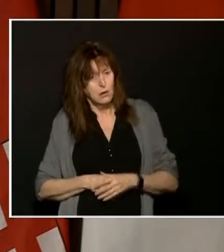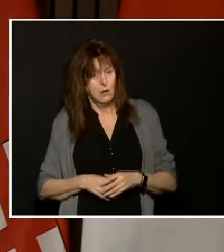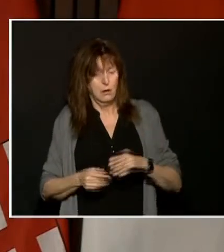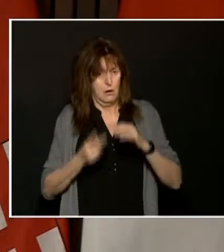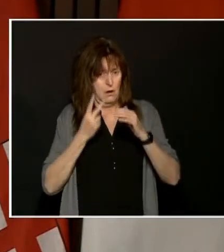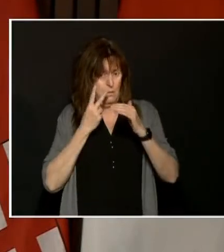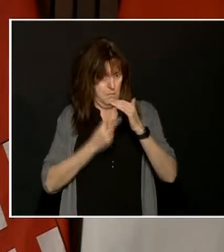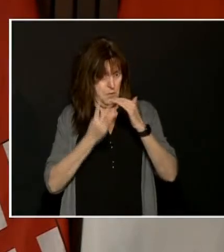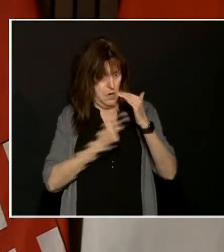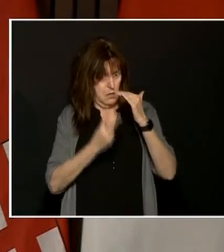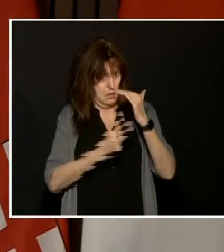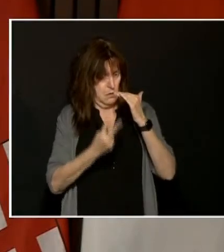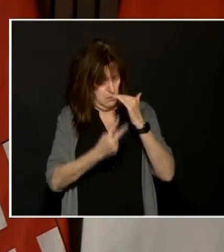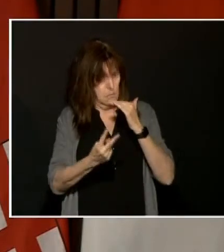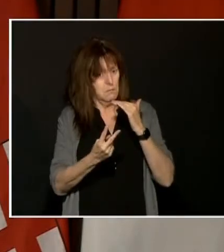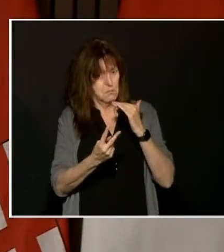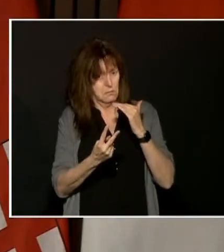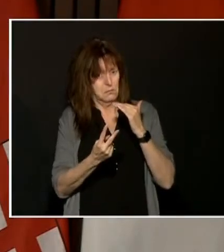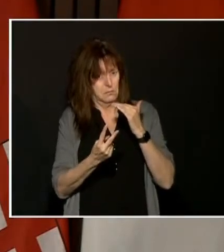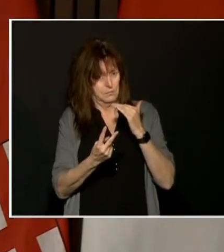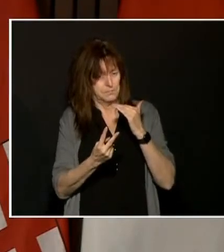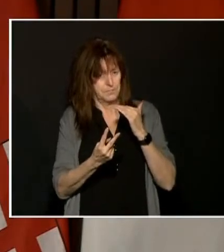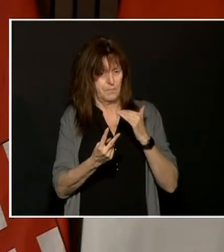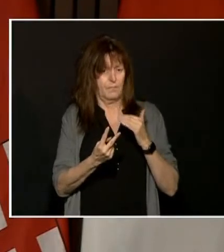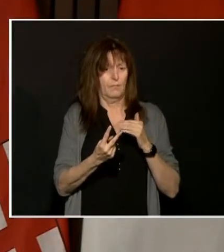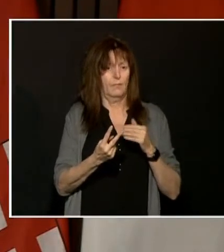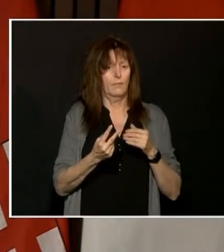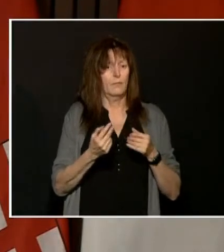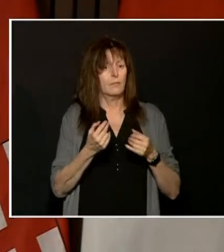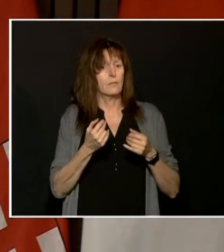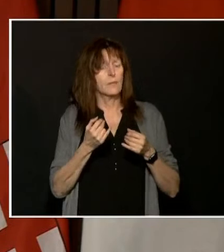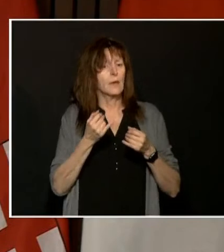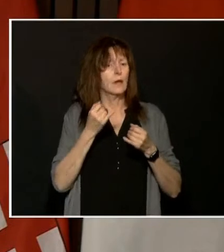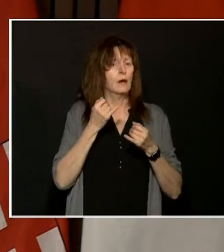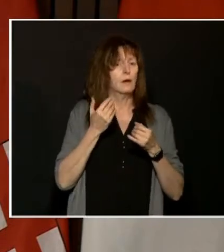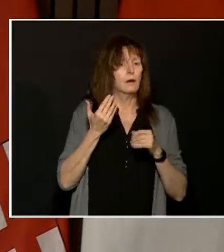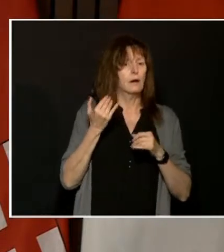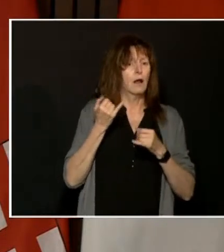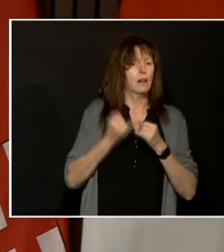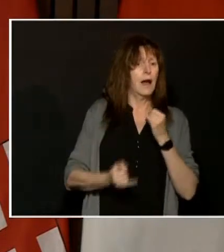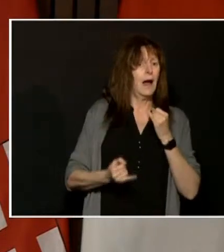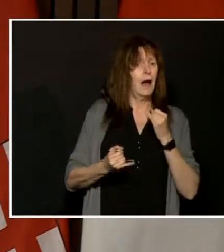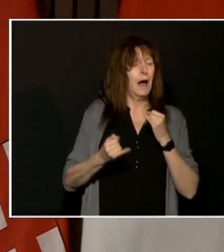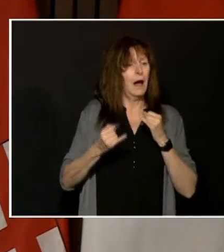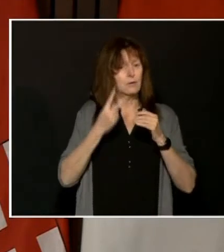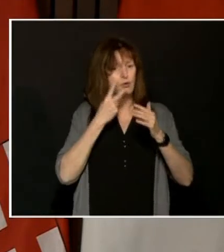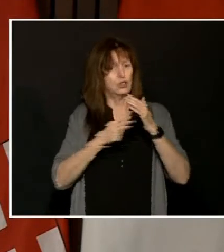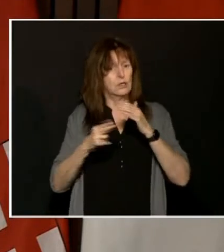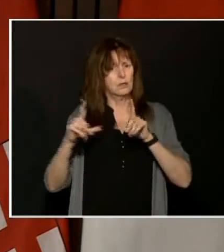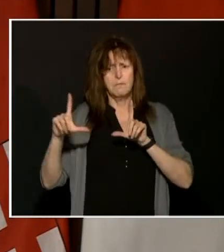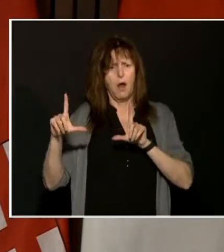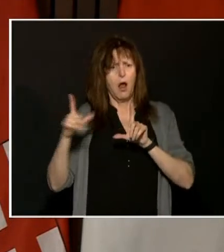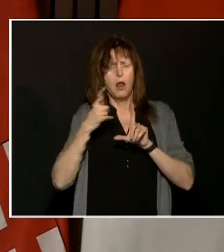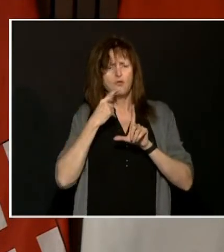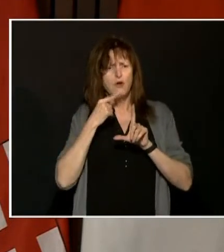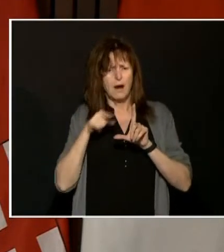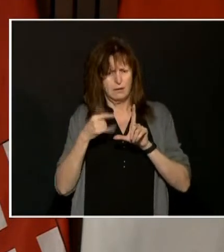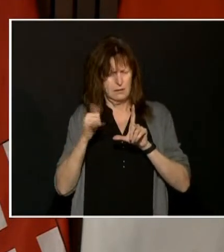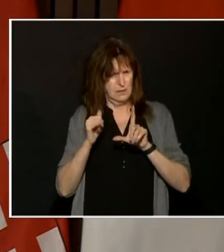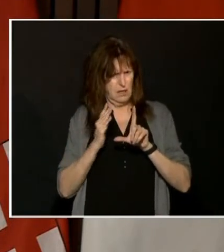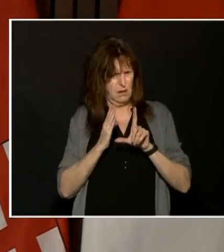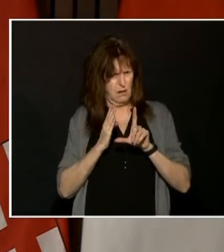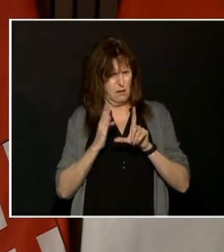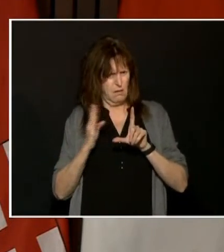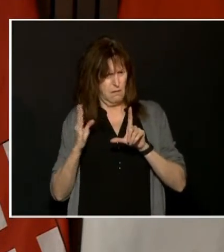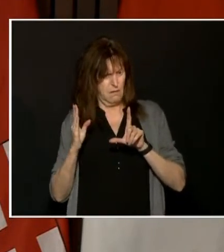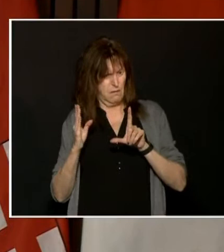a red box where our last set of projections were. We're still very much within that box. But what I think you're seeing is if there's